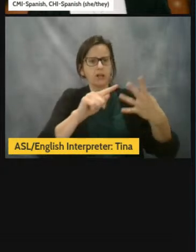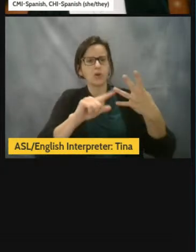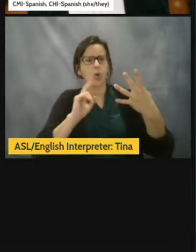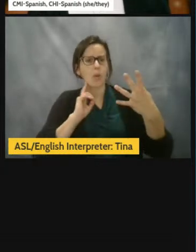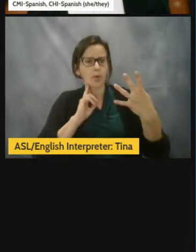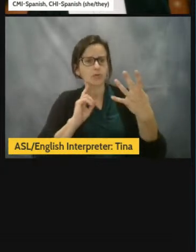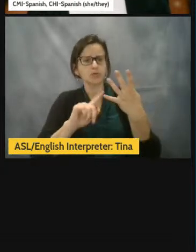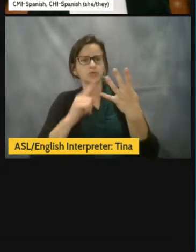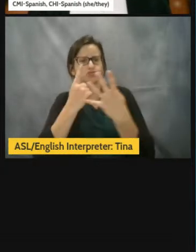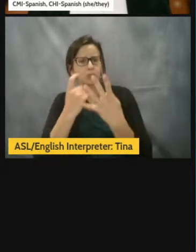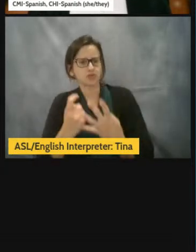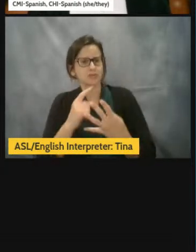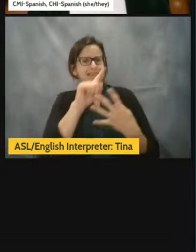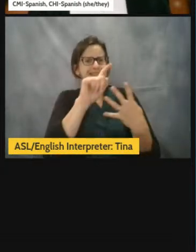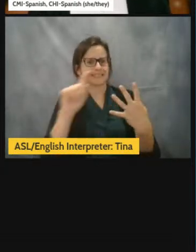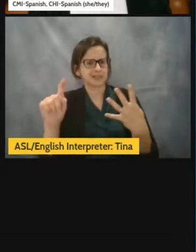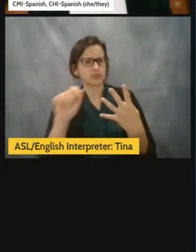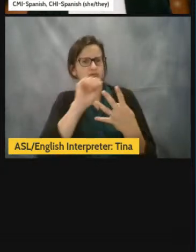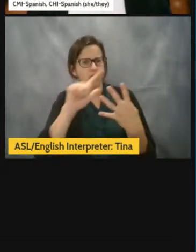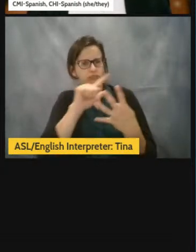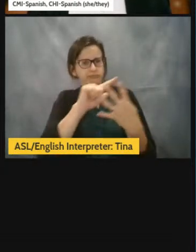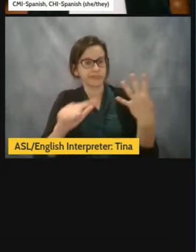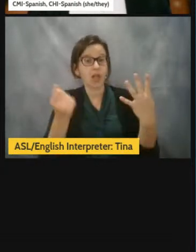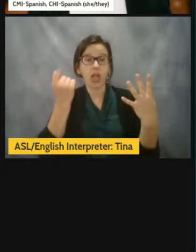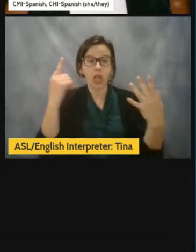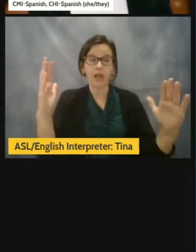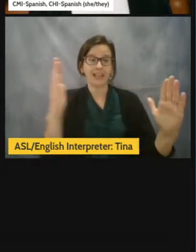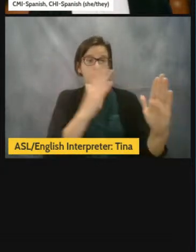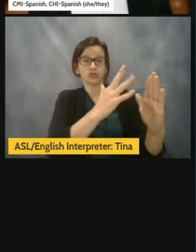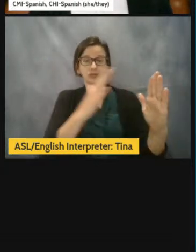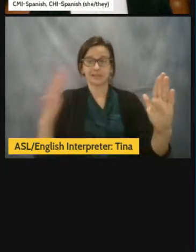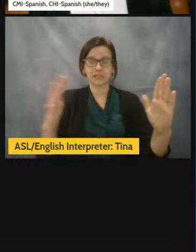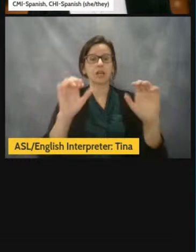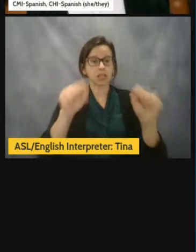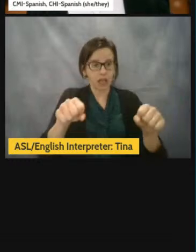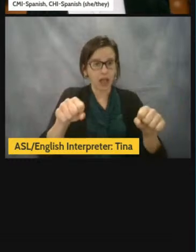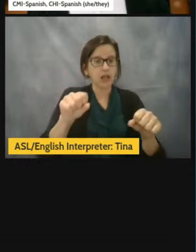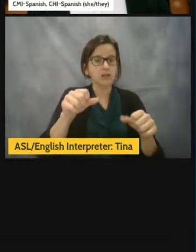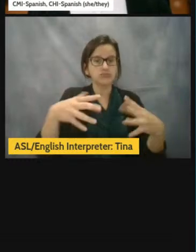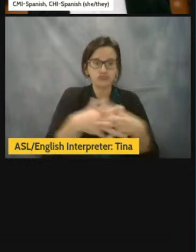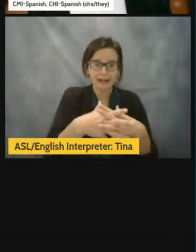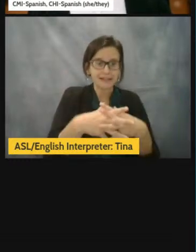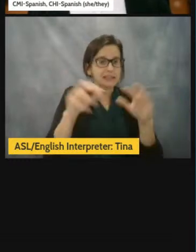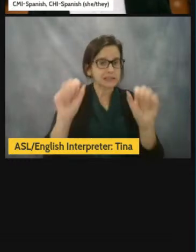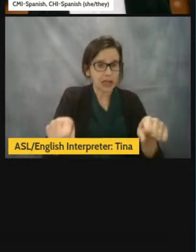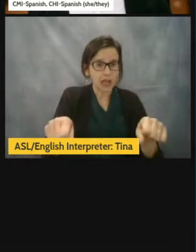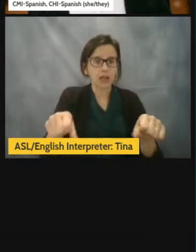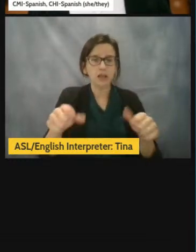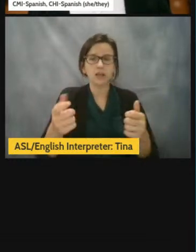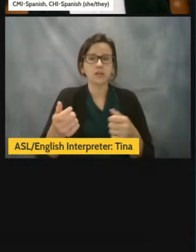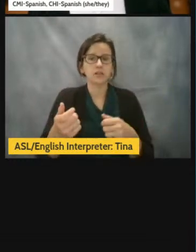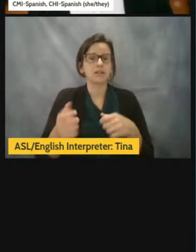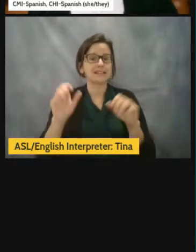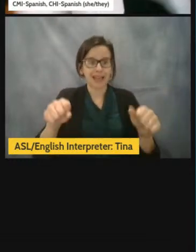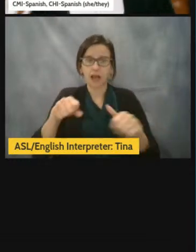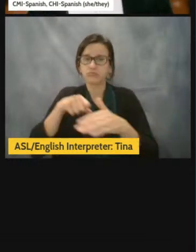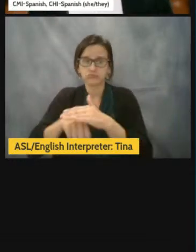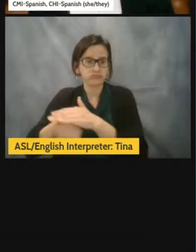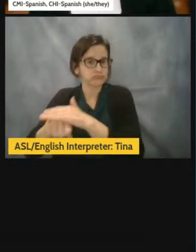Intersex people can still be fertile and can still get pregnant. So I don't think we really have an accurate number of how many intersex